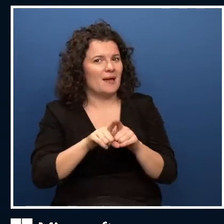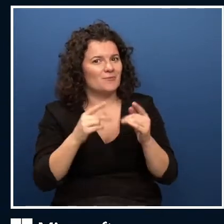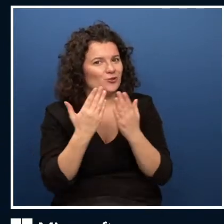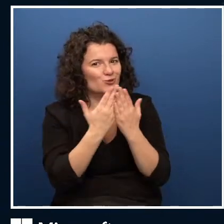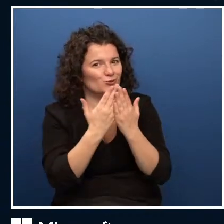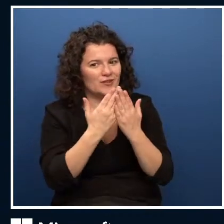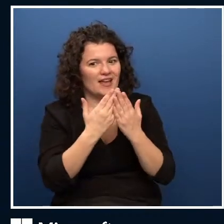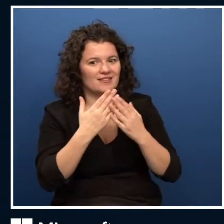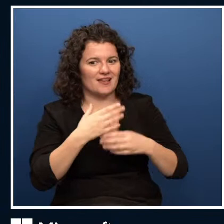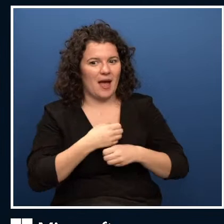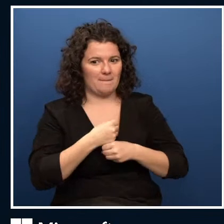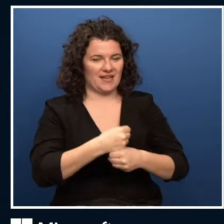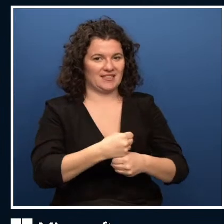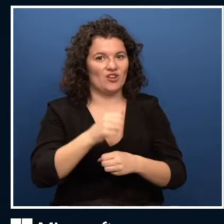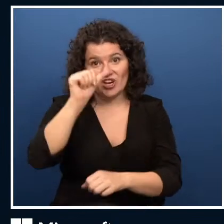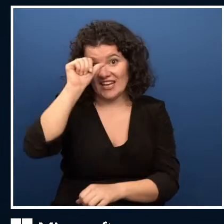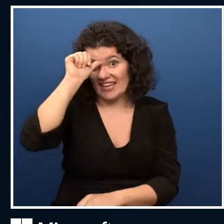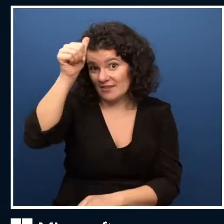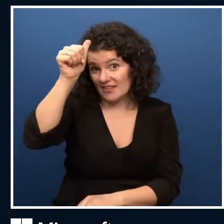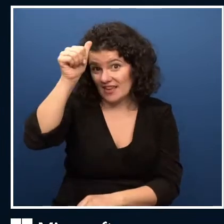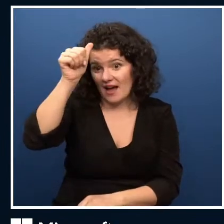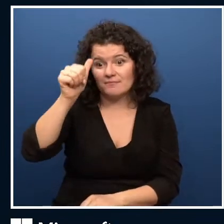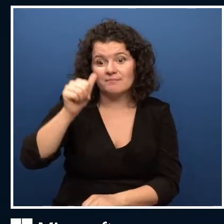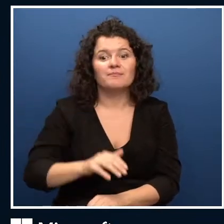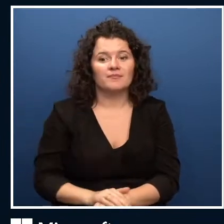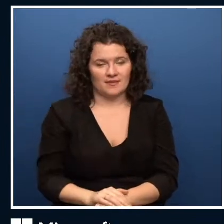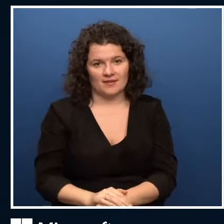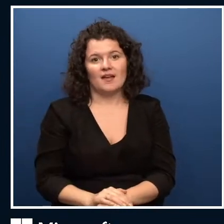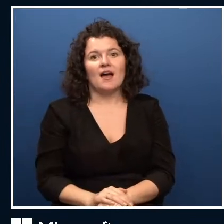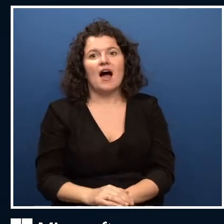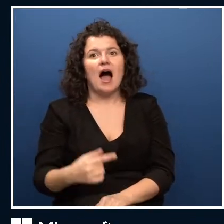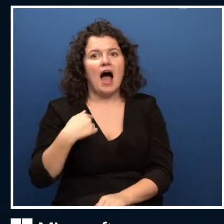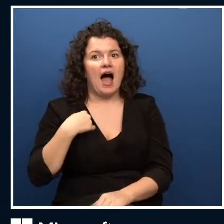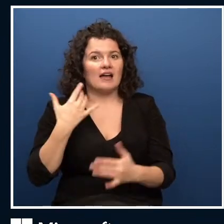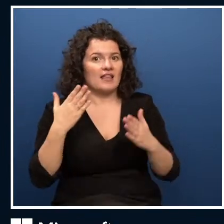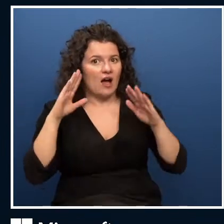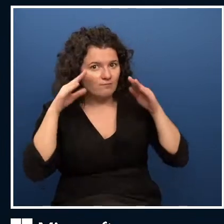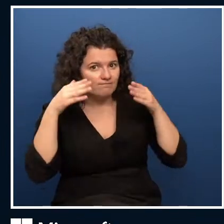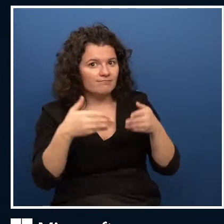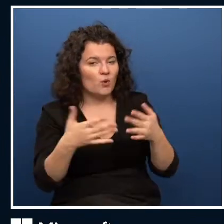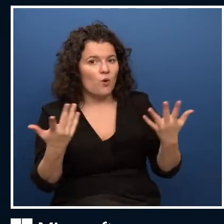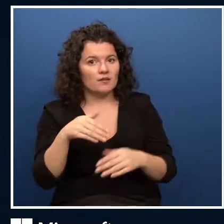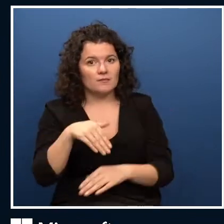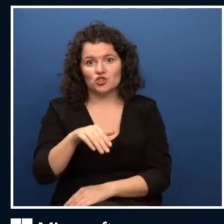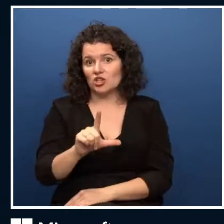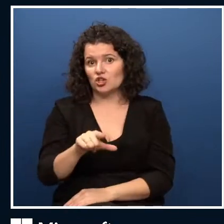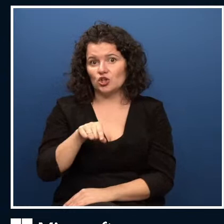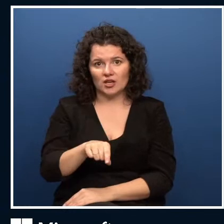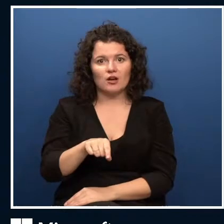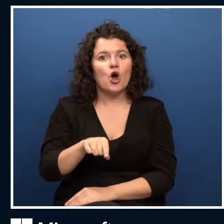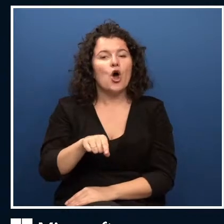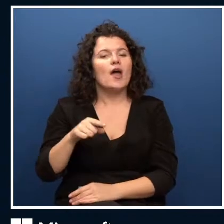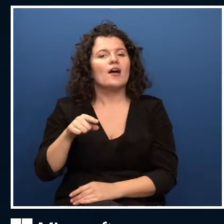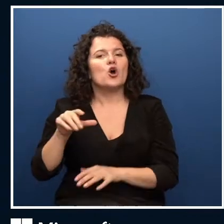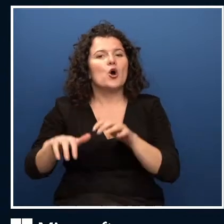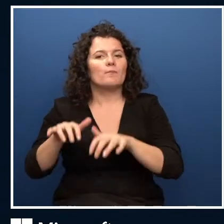Intern at IBM. My current focus is in quantum machine learning and computer vision, and great to be